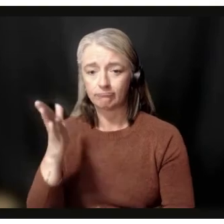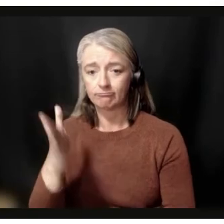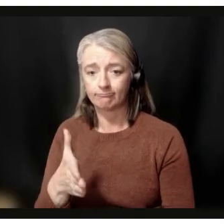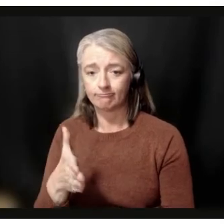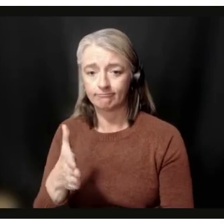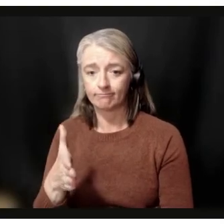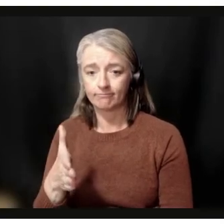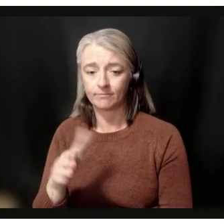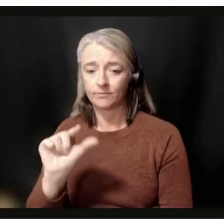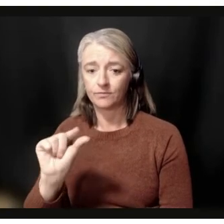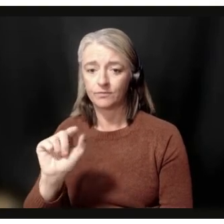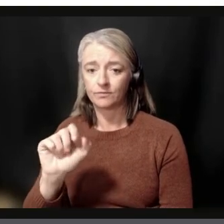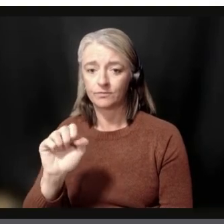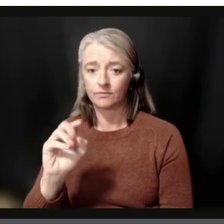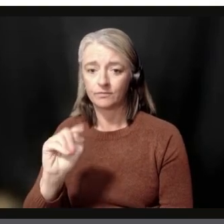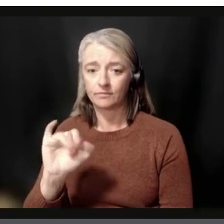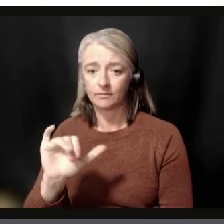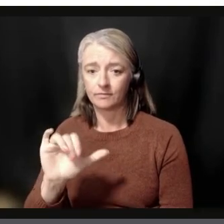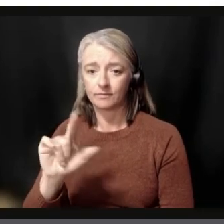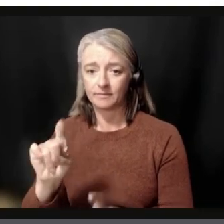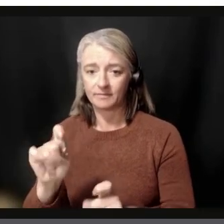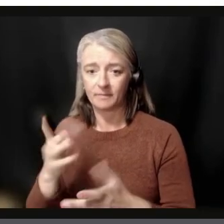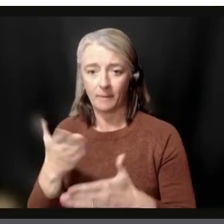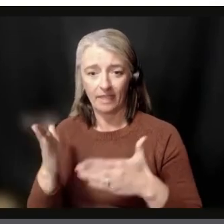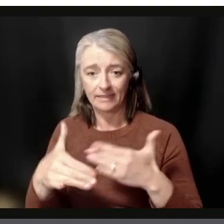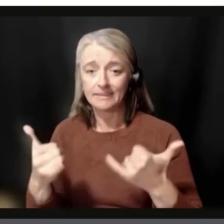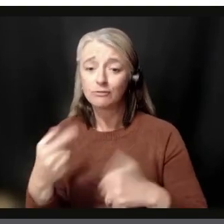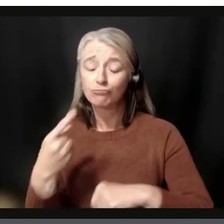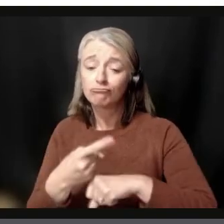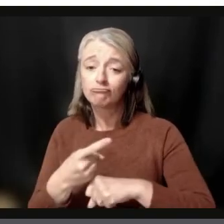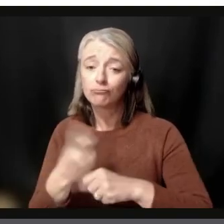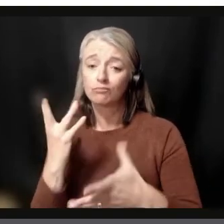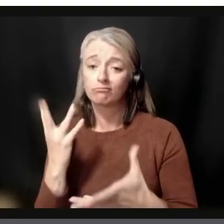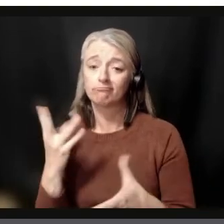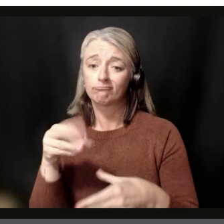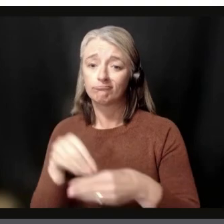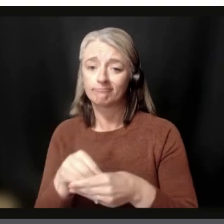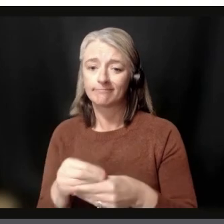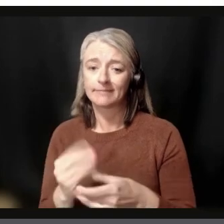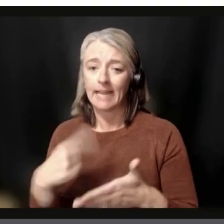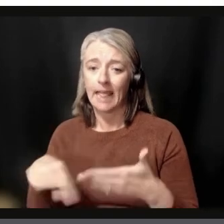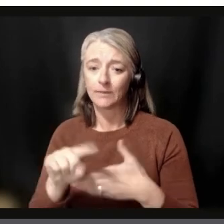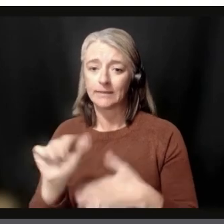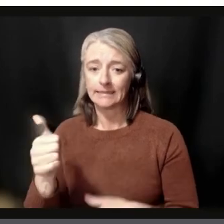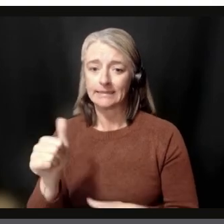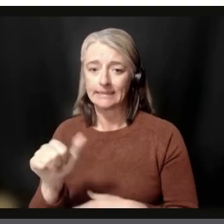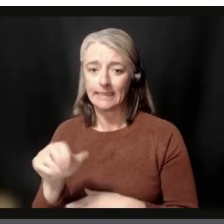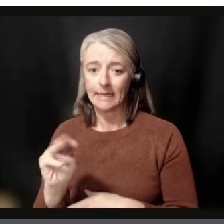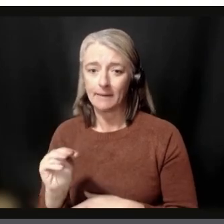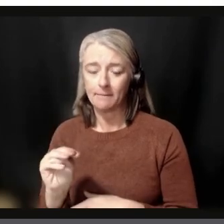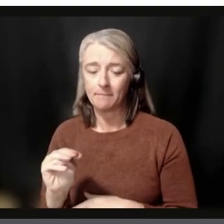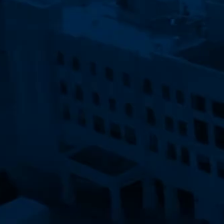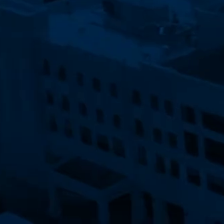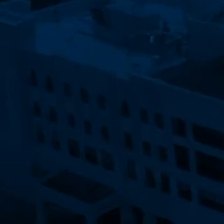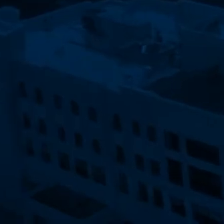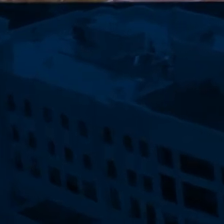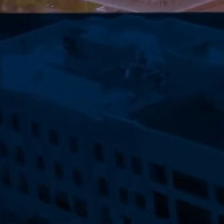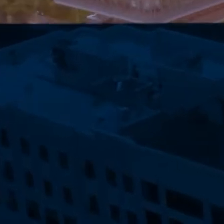kucancercenter.org/genetic testing. That's it for today. Join us next week at 10 a.m. for Bench to Bedside. Thanks for